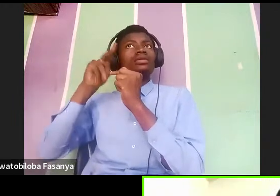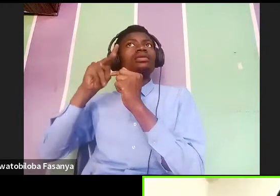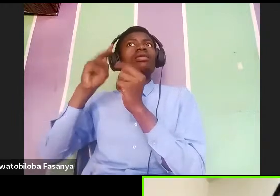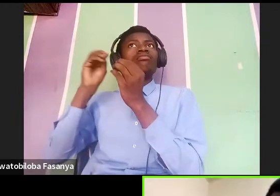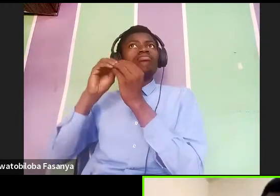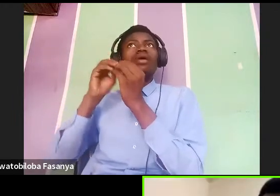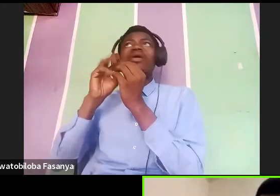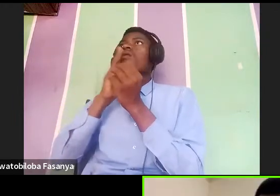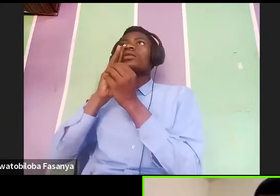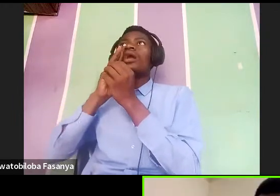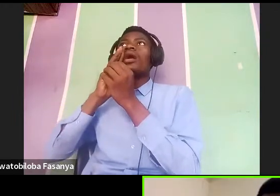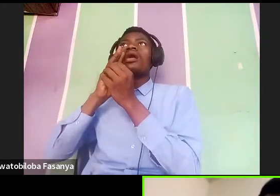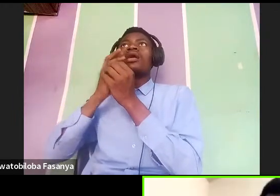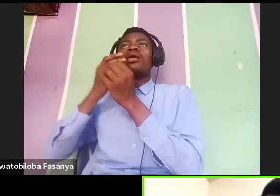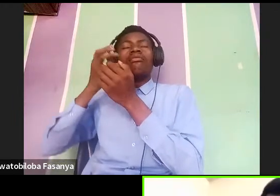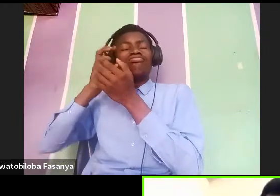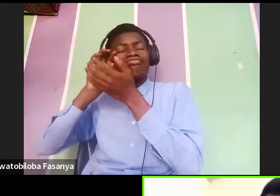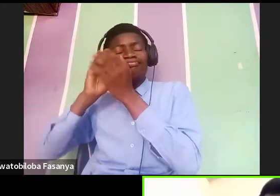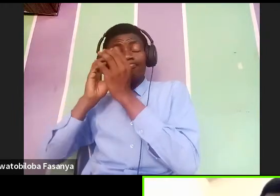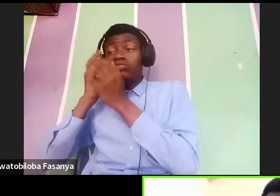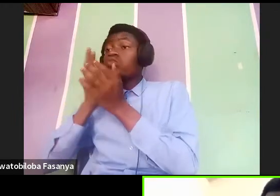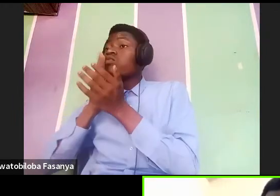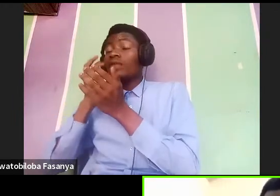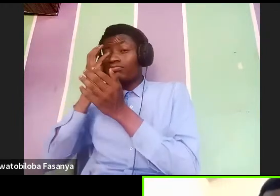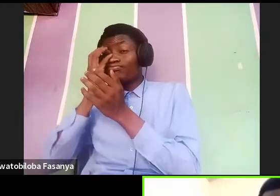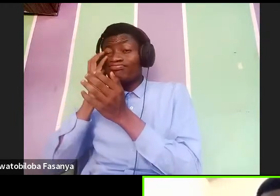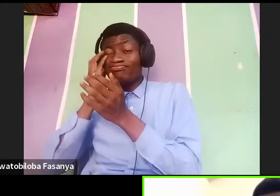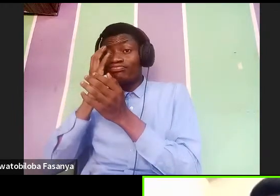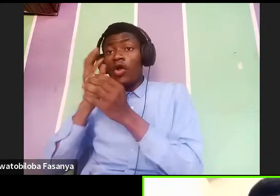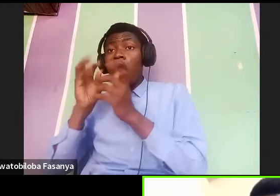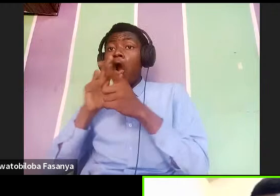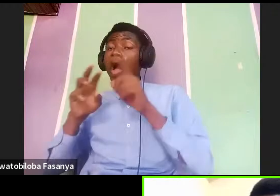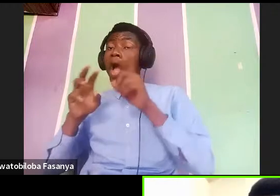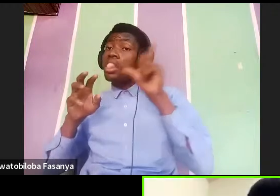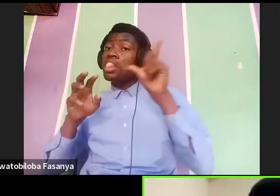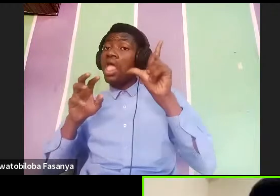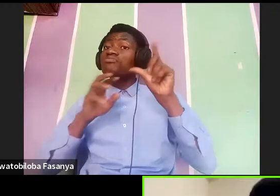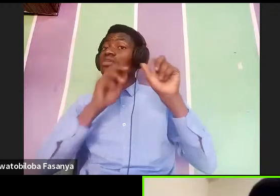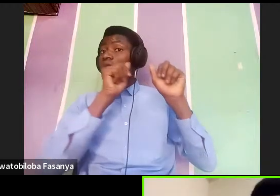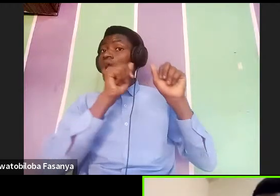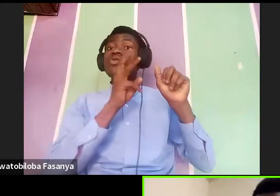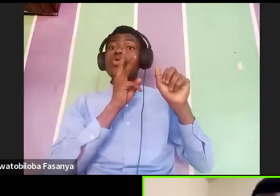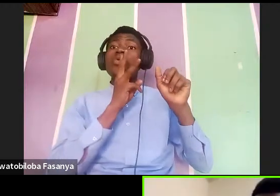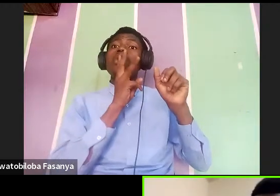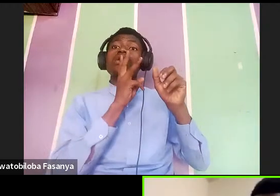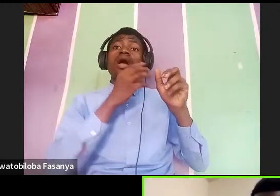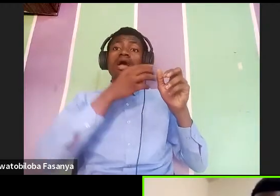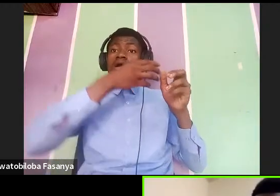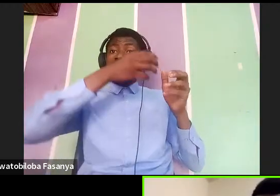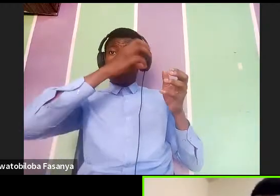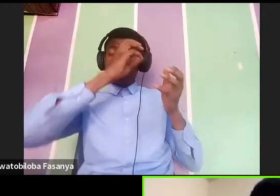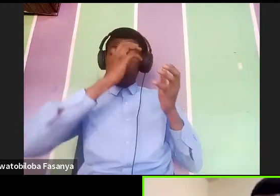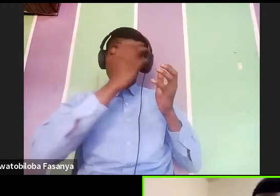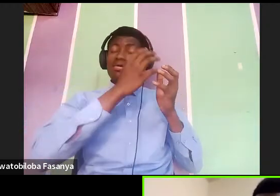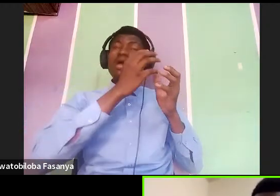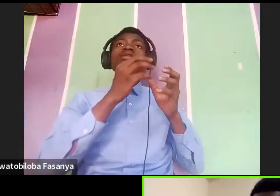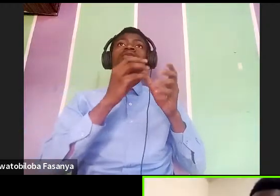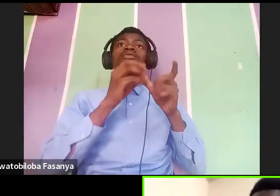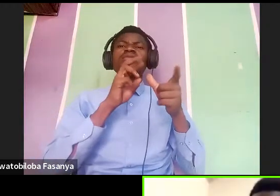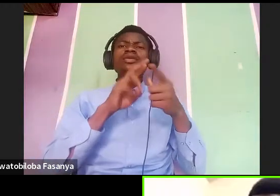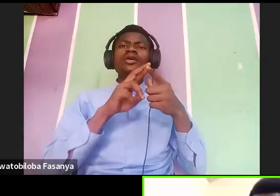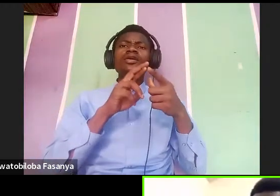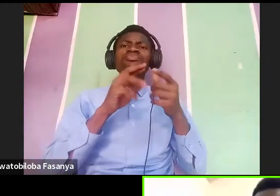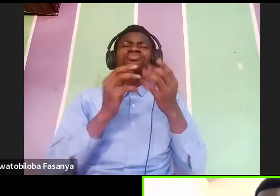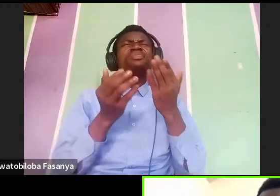people to poke their eyes or, if it's something you can easily just scrape it off with a gentle